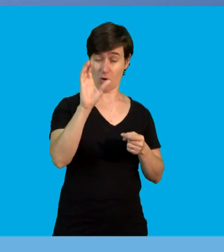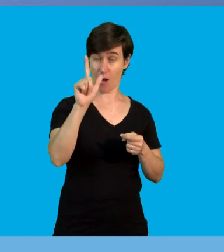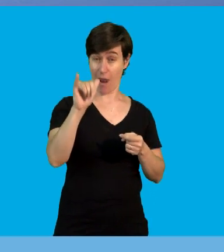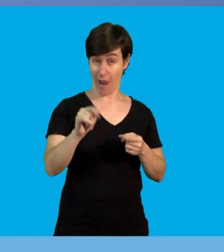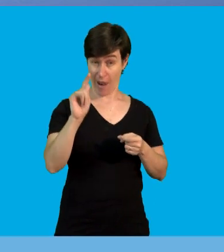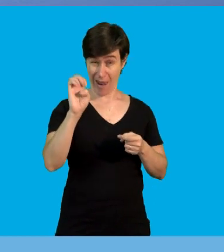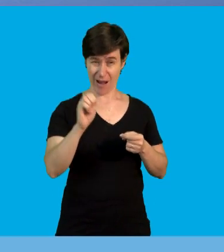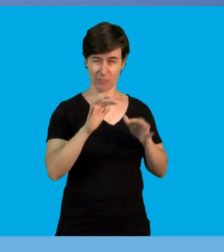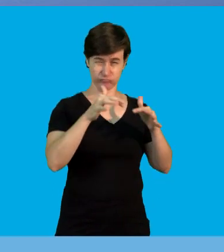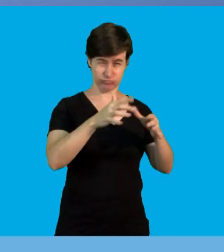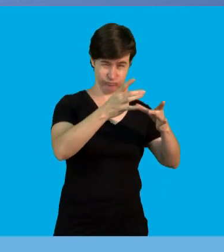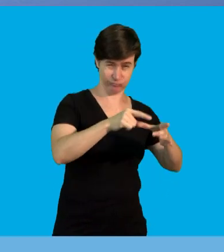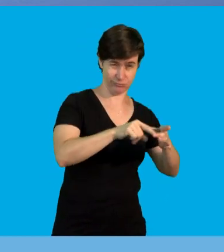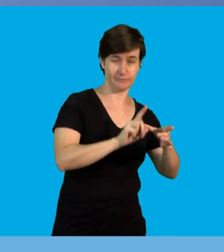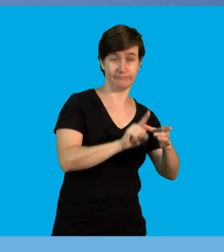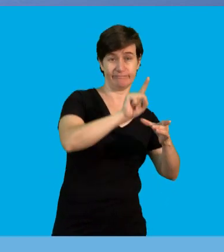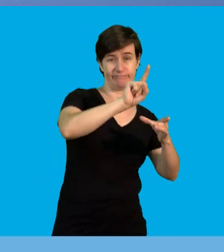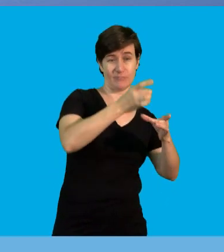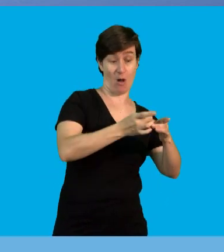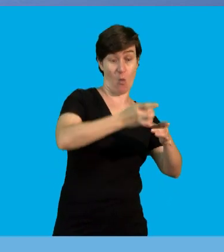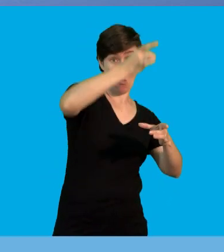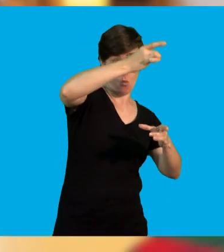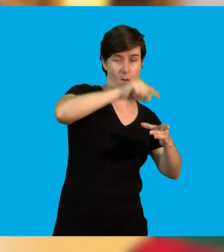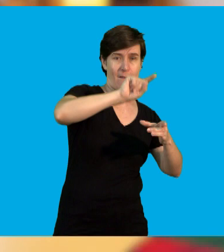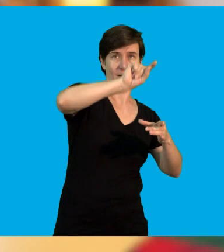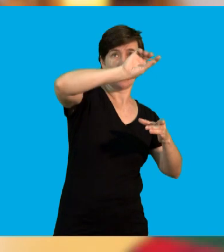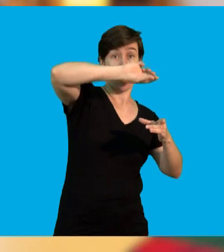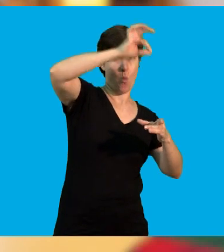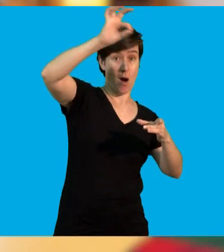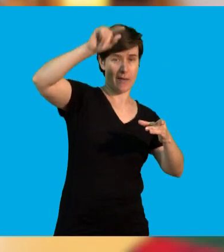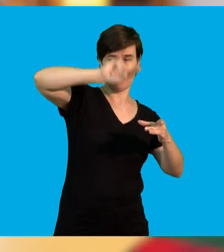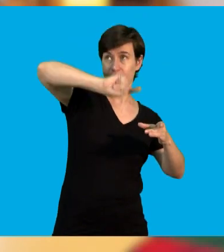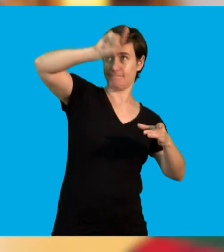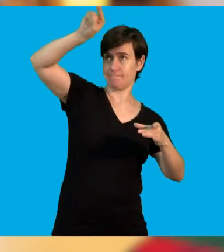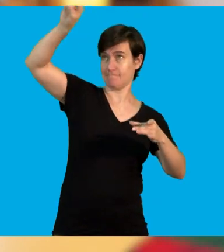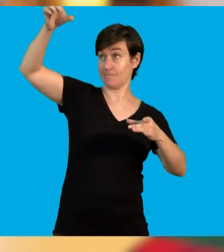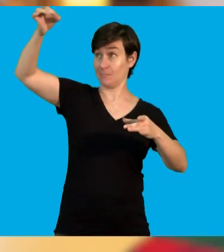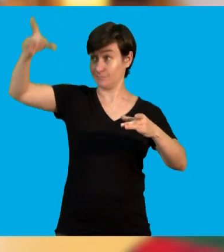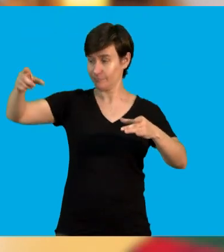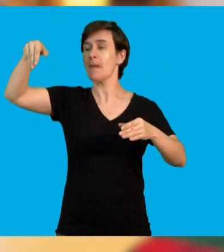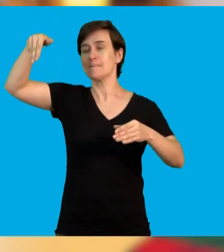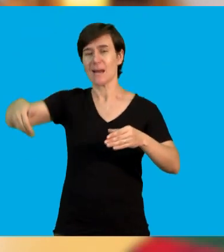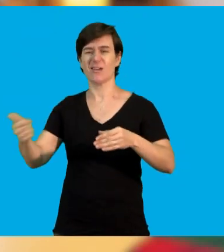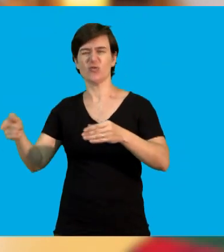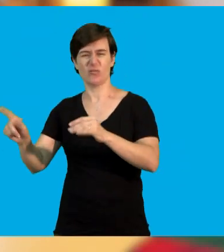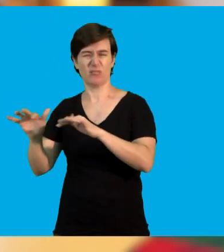moving through the external circuit from one electrode through the wire to the other electrode.